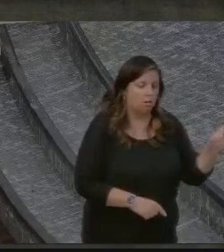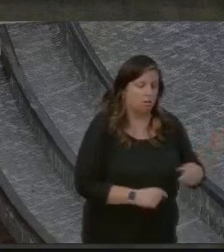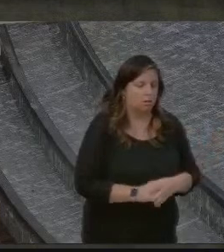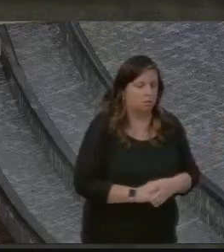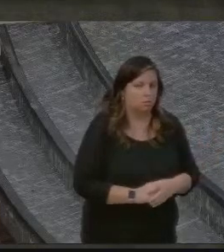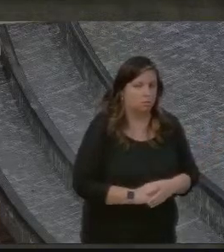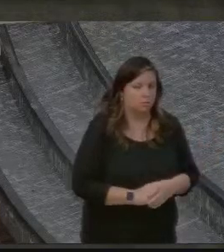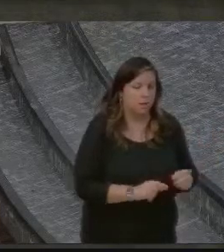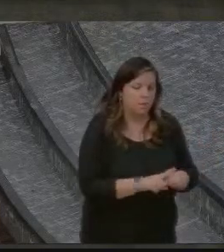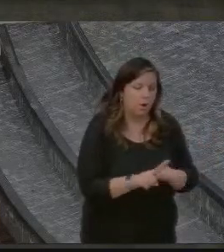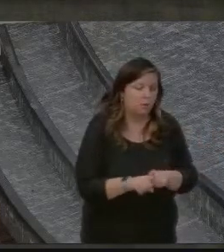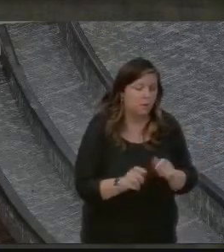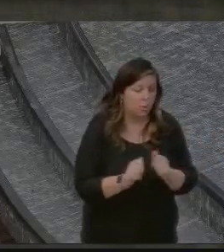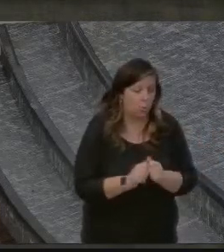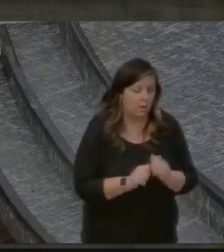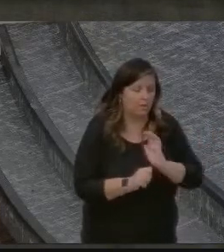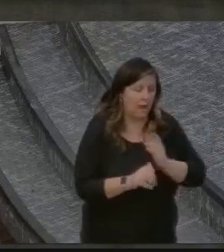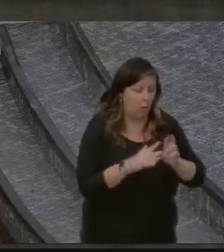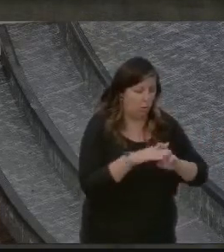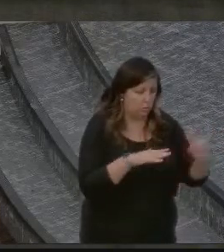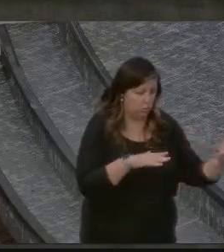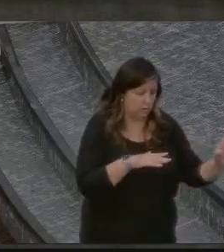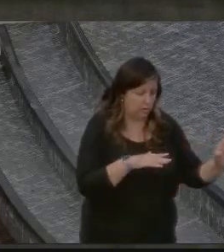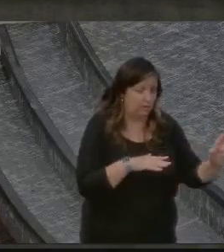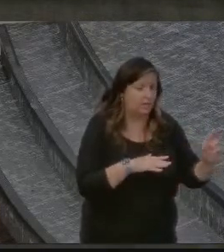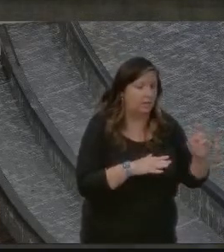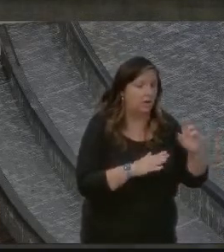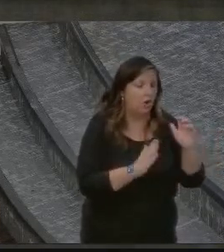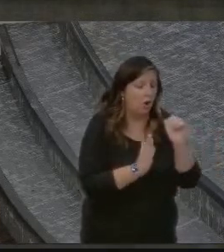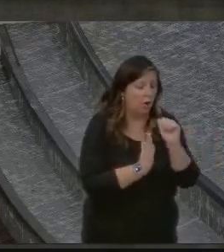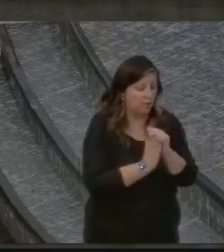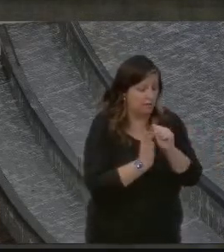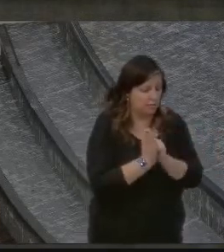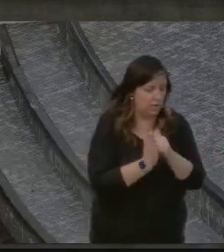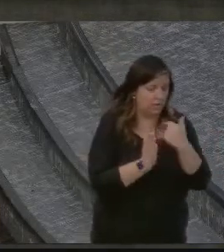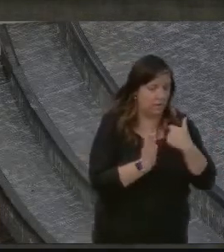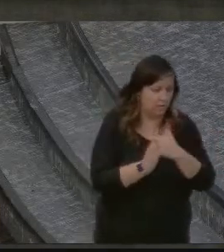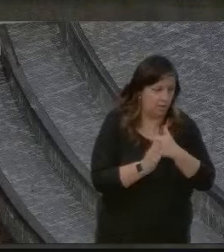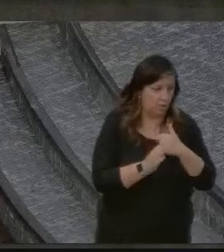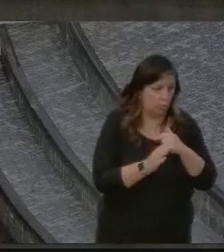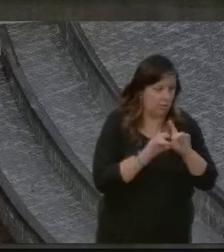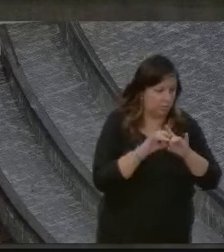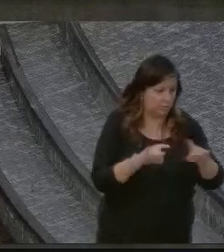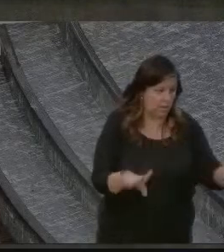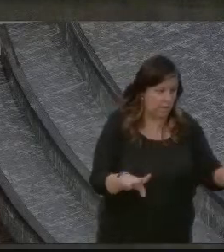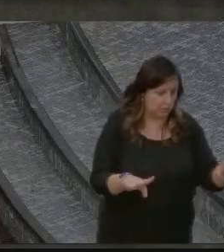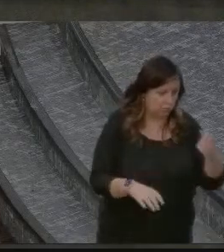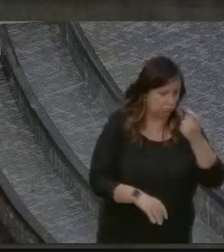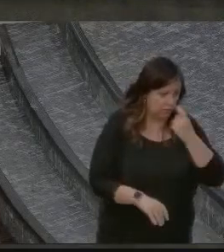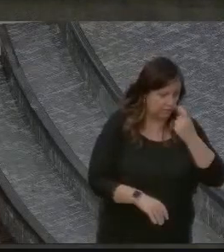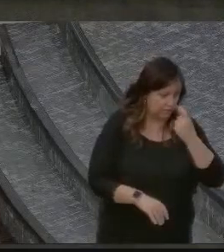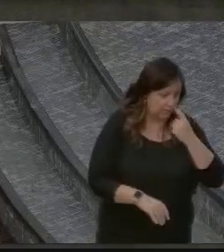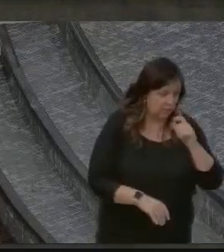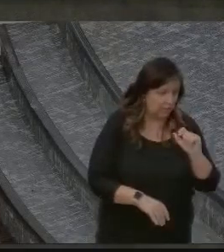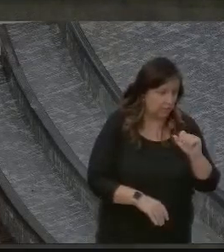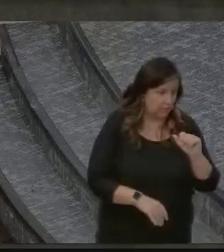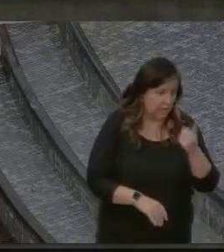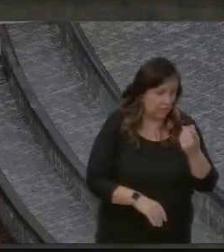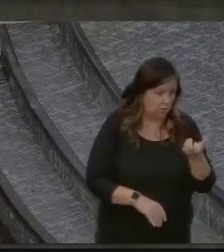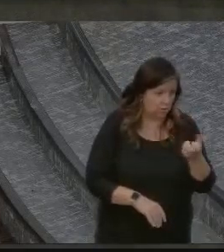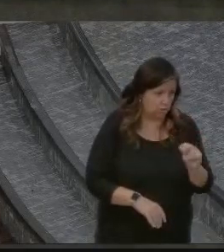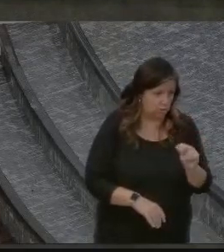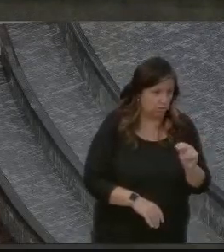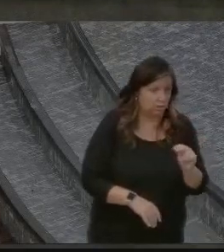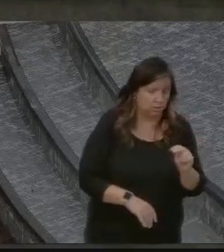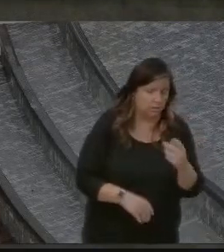Also, with the retreat, on the agenda that was sent out by Dr. Anderson, there was a section there